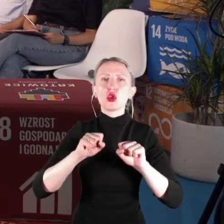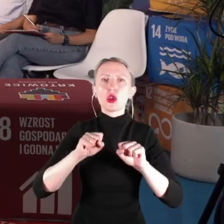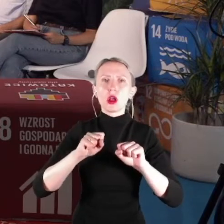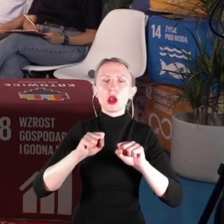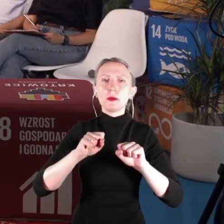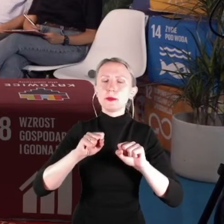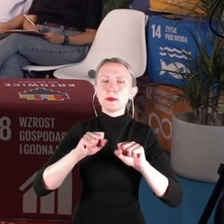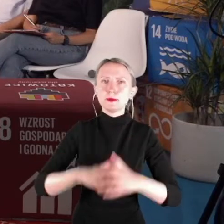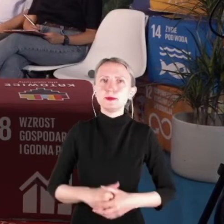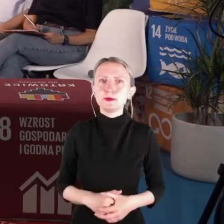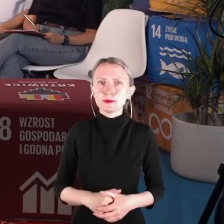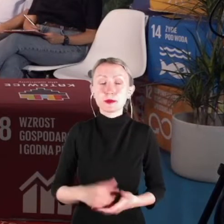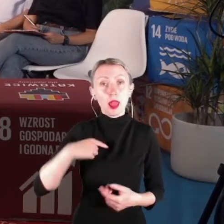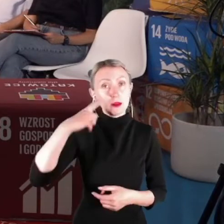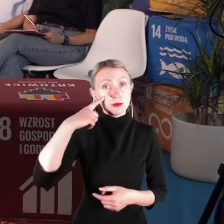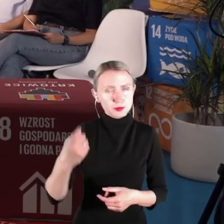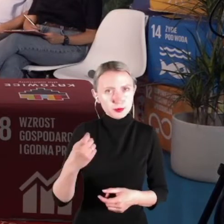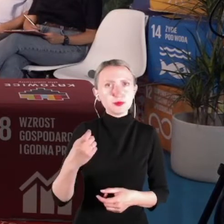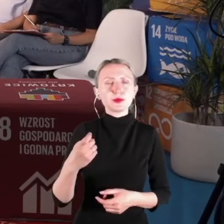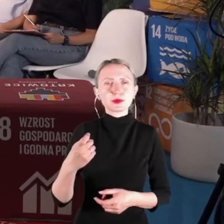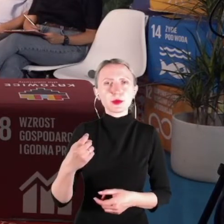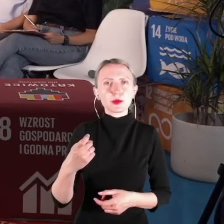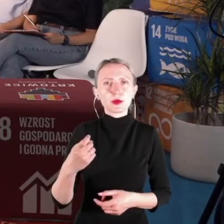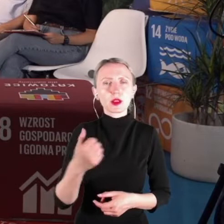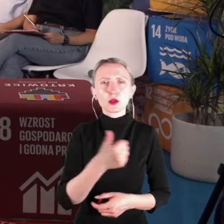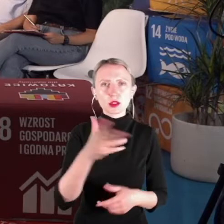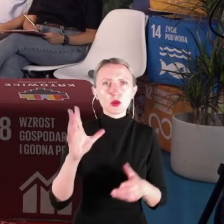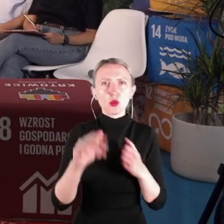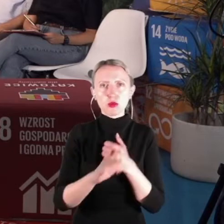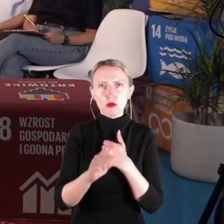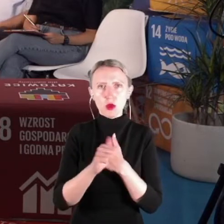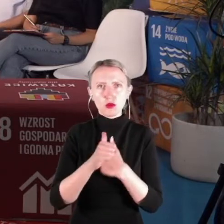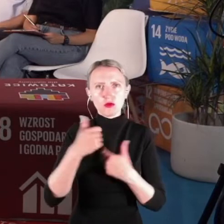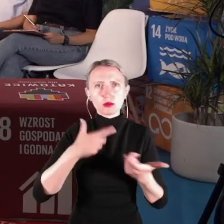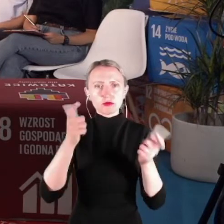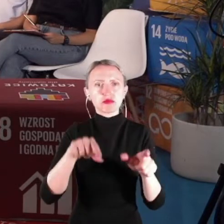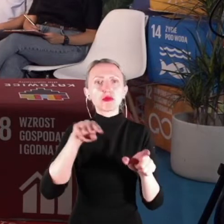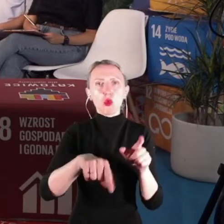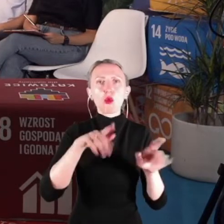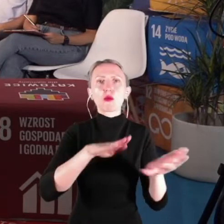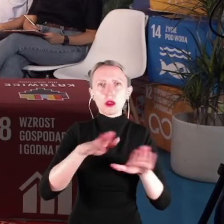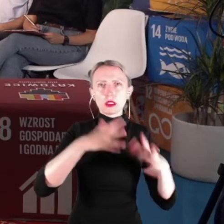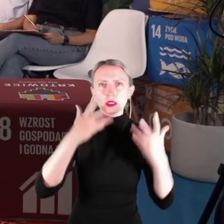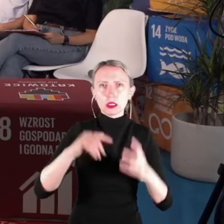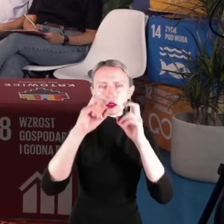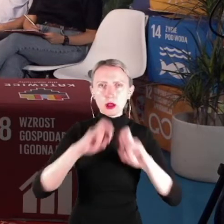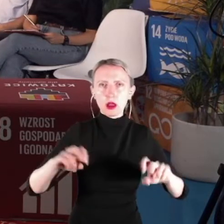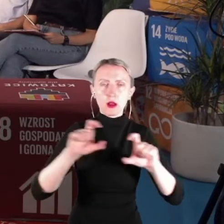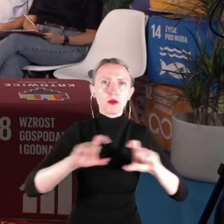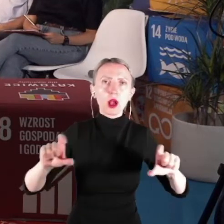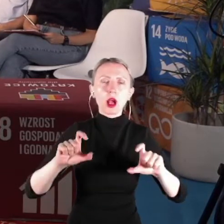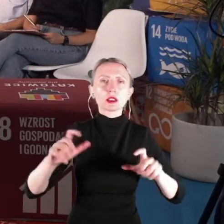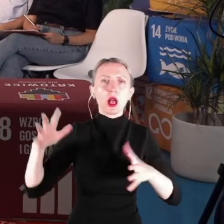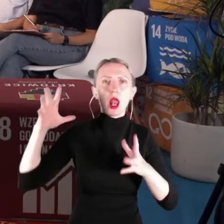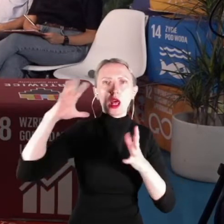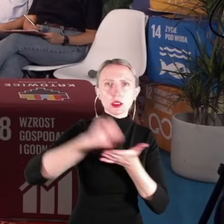bold, very interesting perspectives. First, it was the moment of the first invasion of Russia into Ukraine, and this town